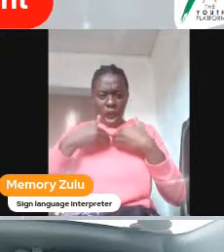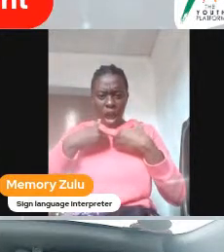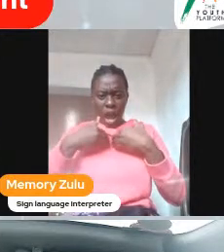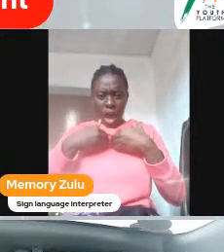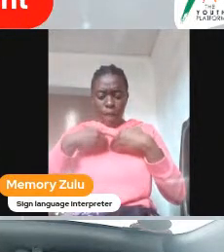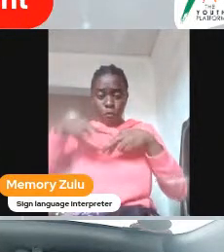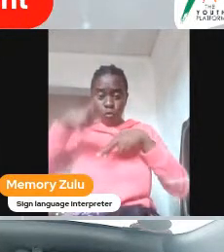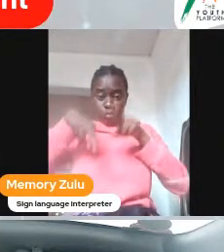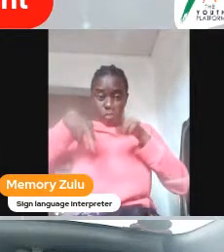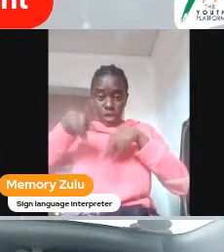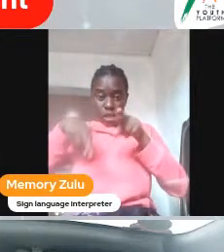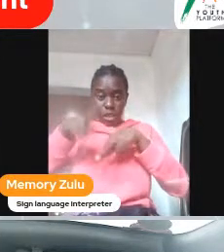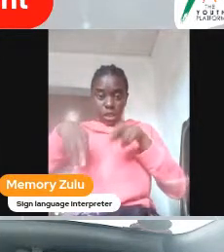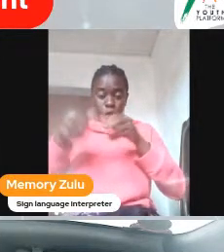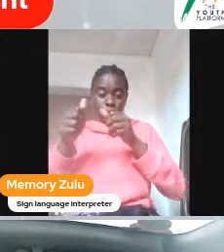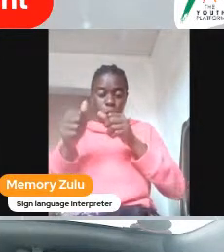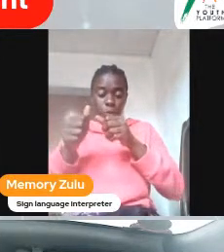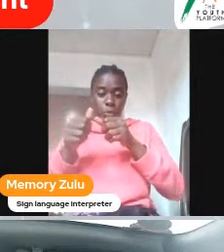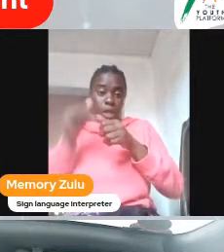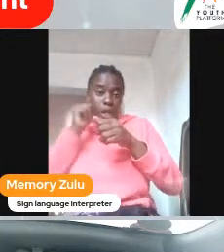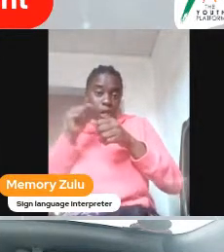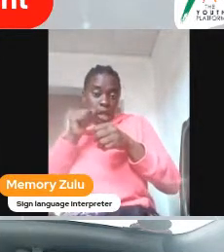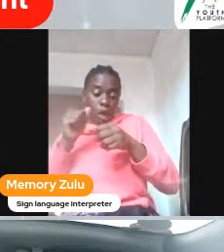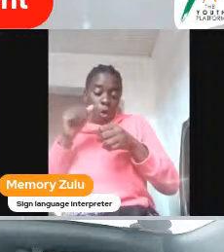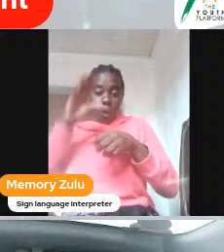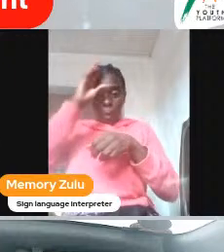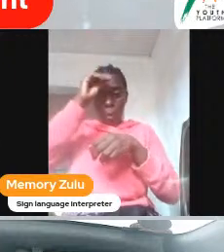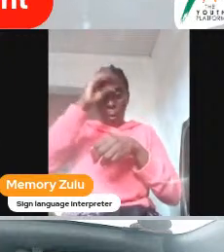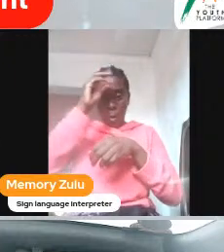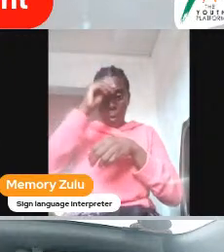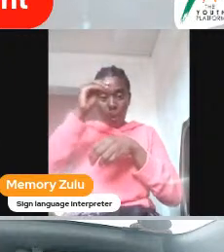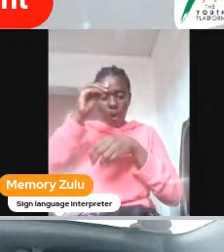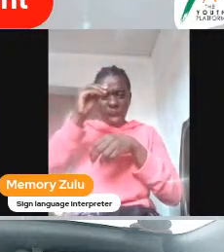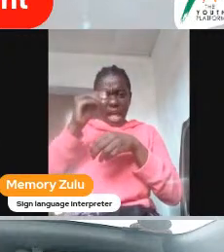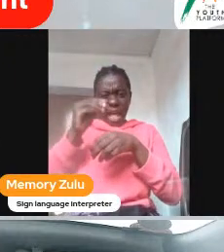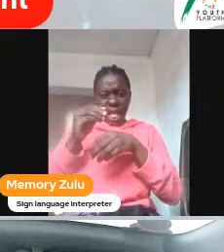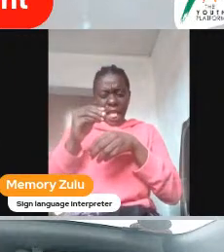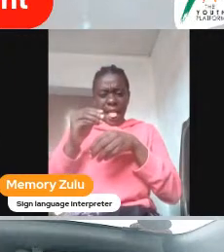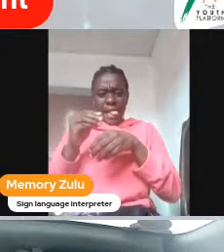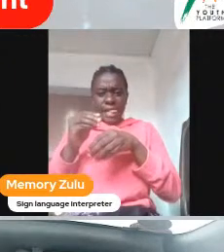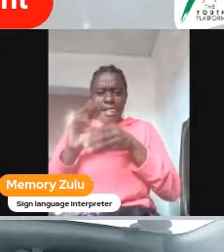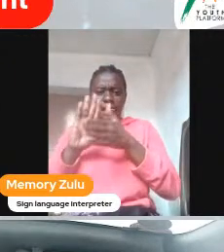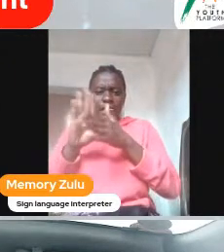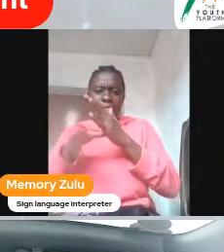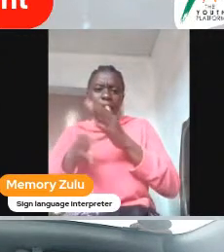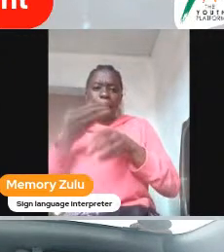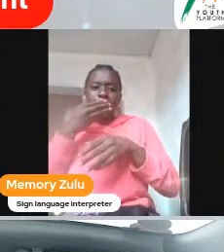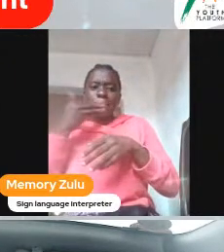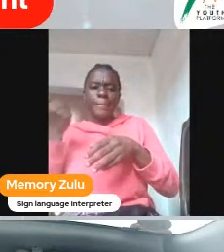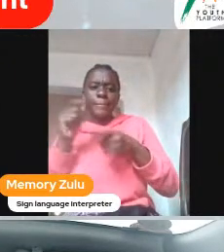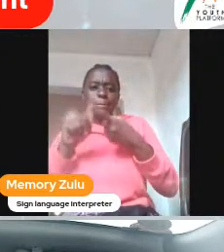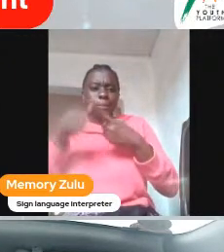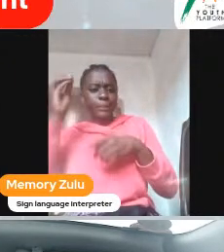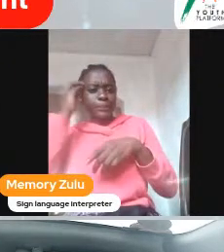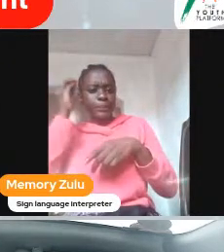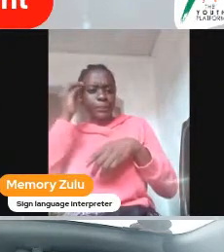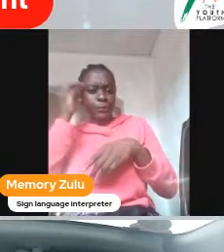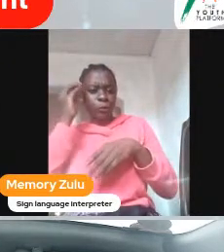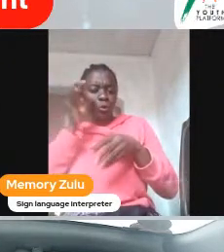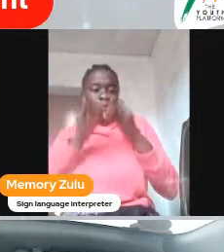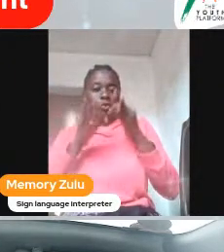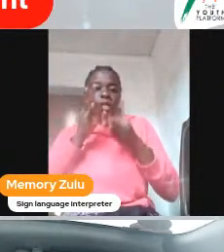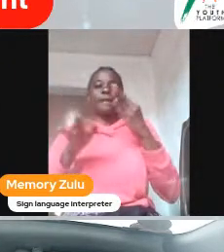shouldn't have multiple partners. That's another preventive measure. Then we can also